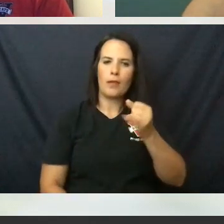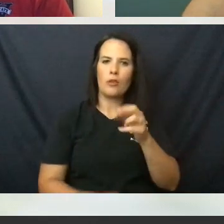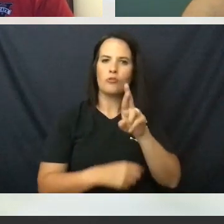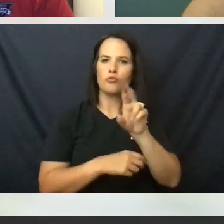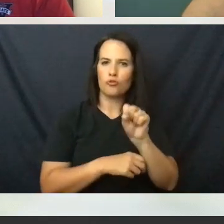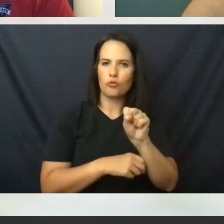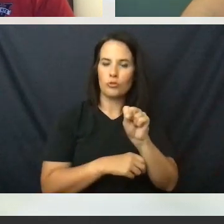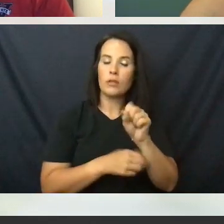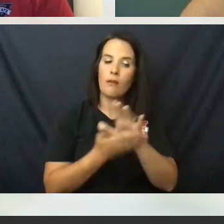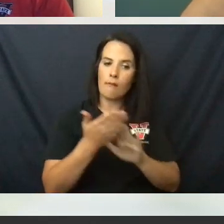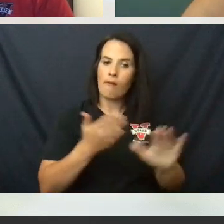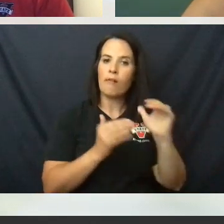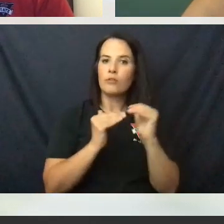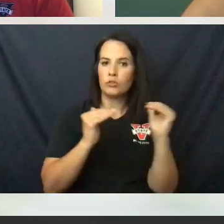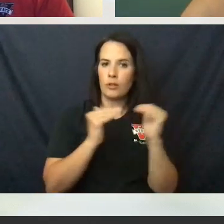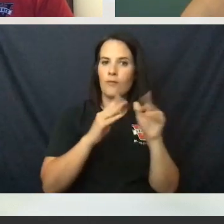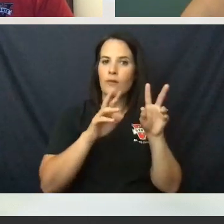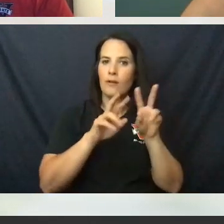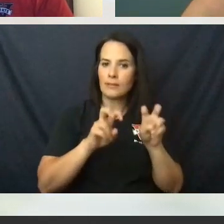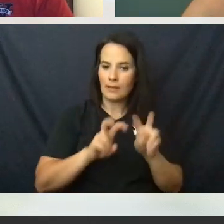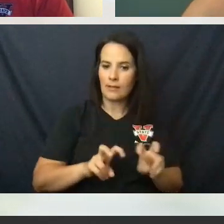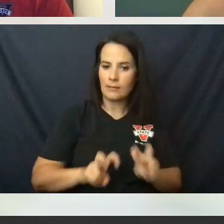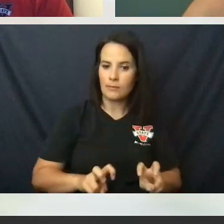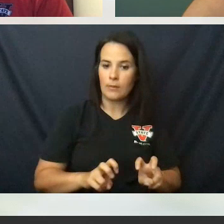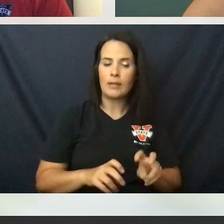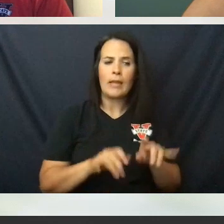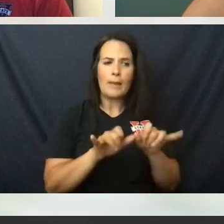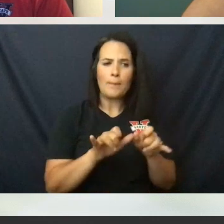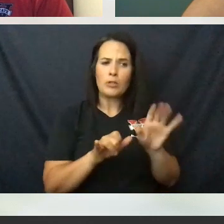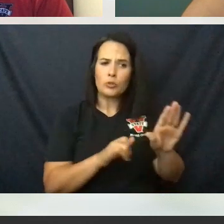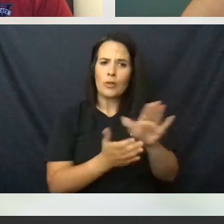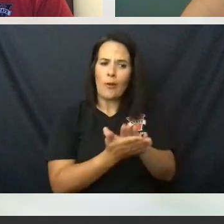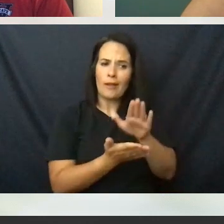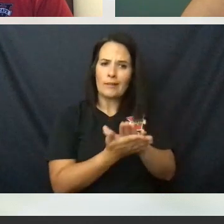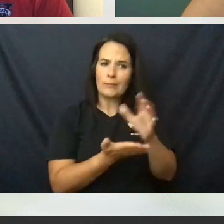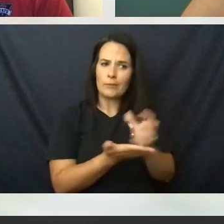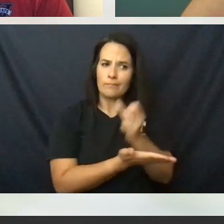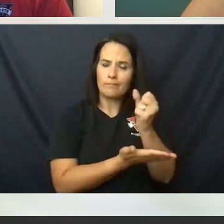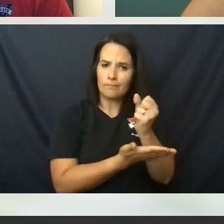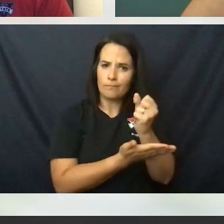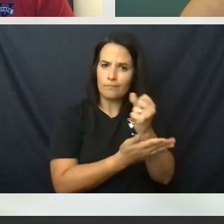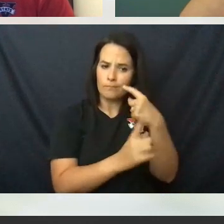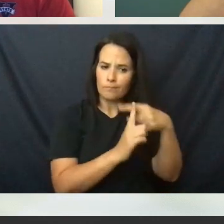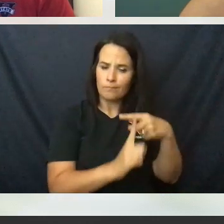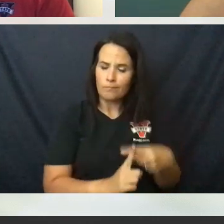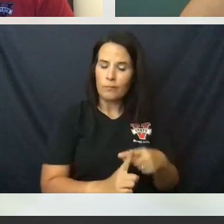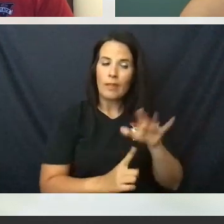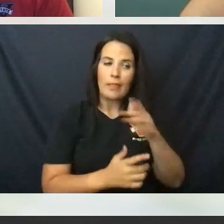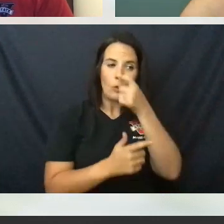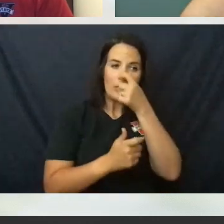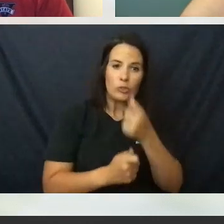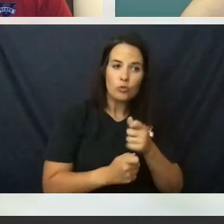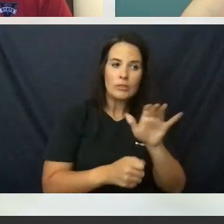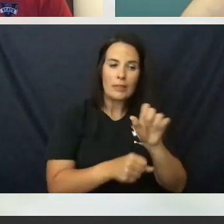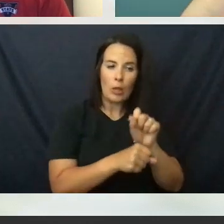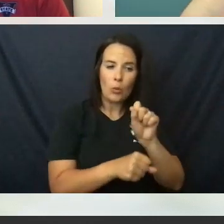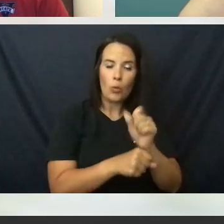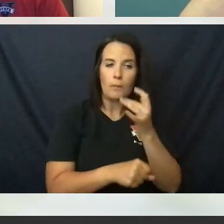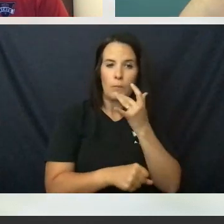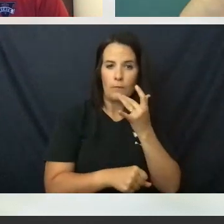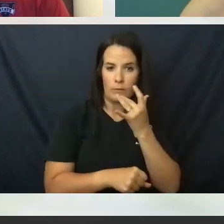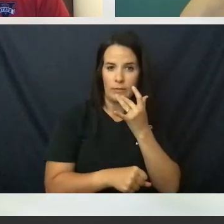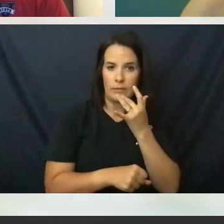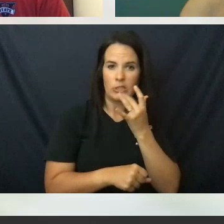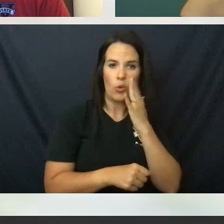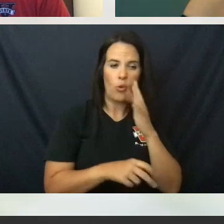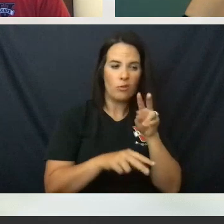college level assessment, and it measures the students' academic achievement, their interests, and their work preferences.